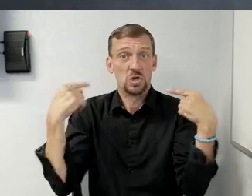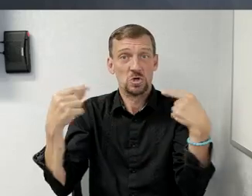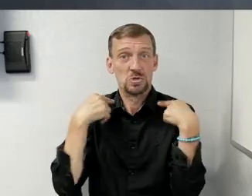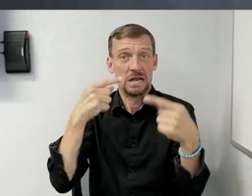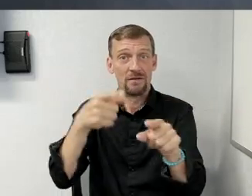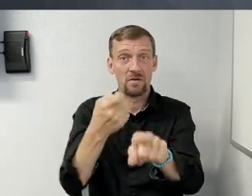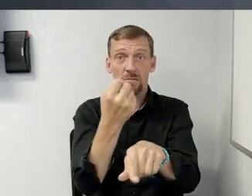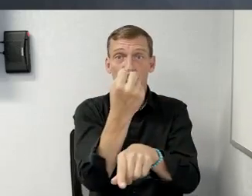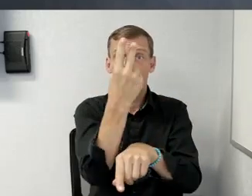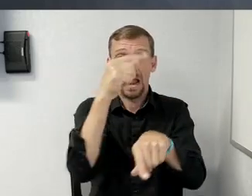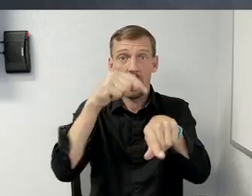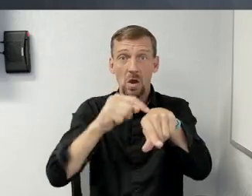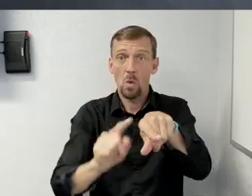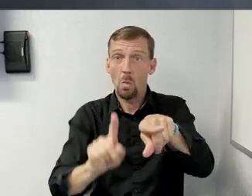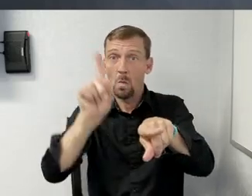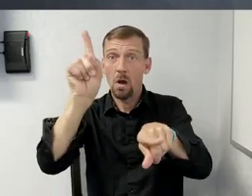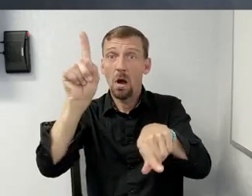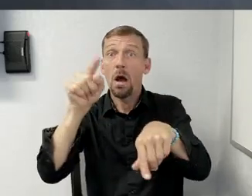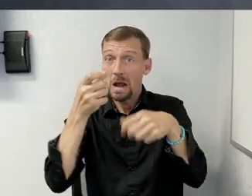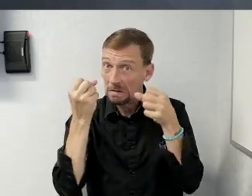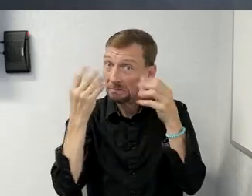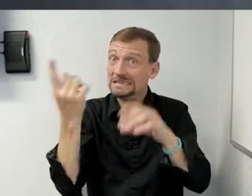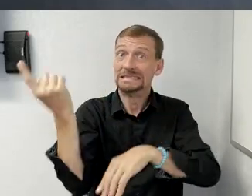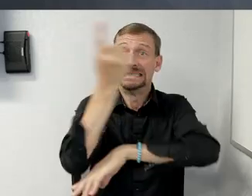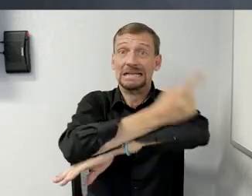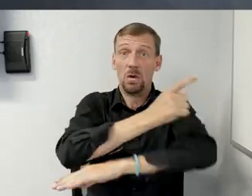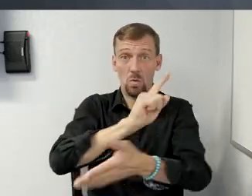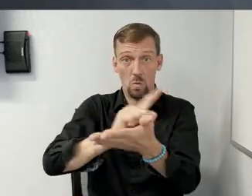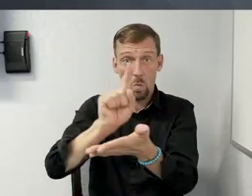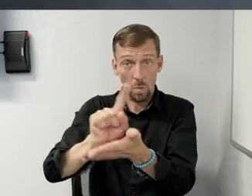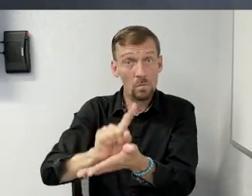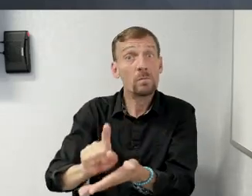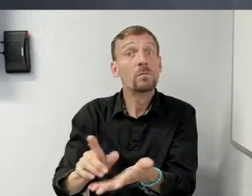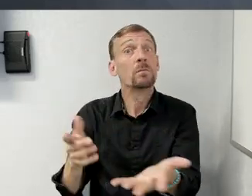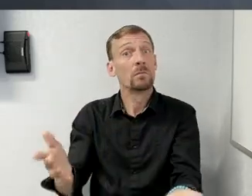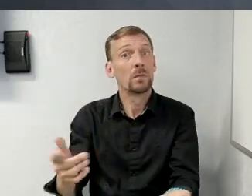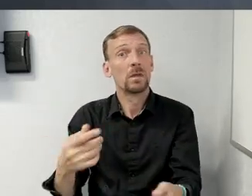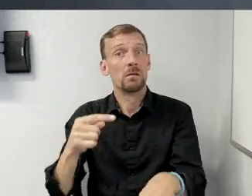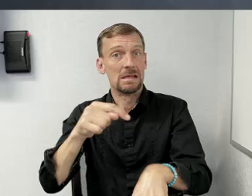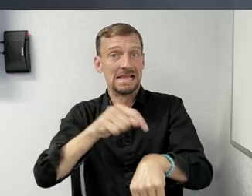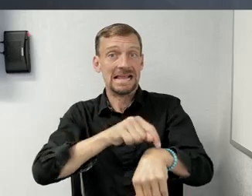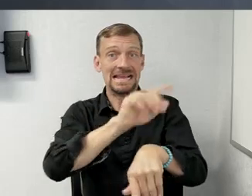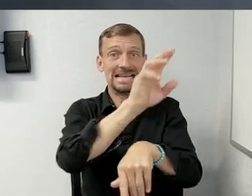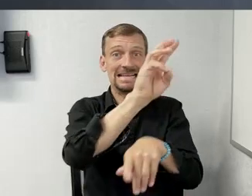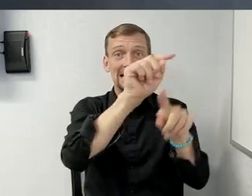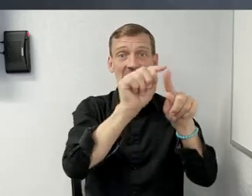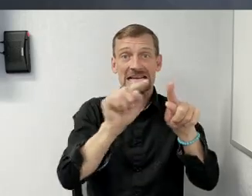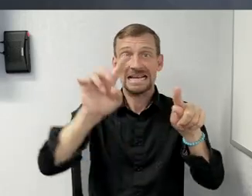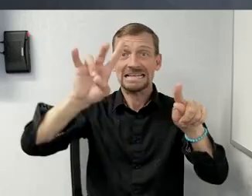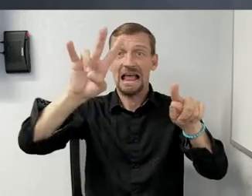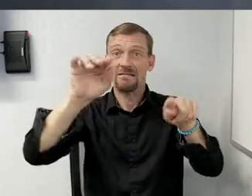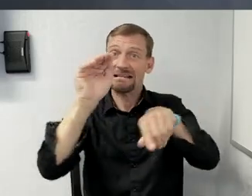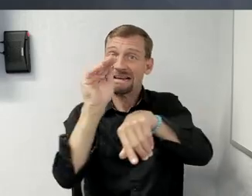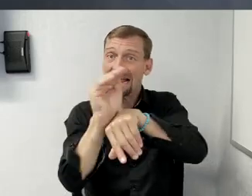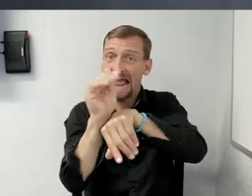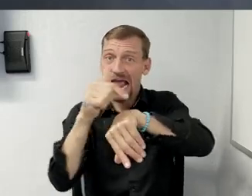from 12 to 1, many days of the week, and then at 6 to 7 or 8 in the